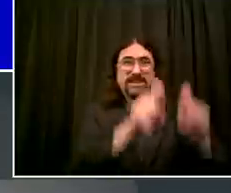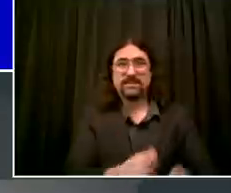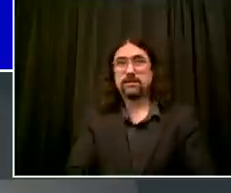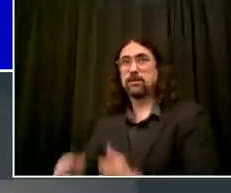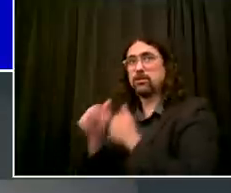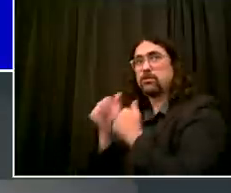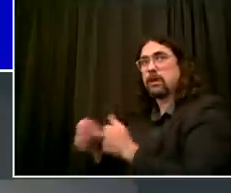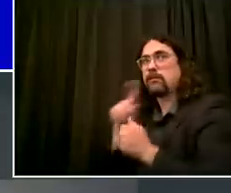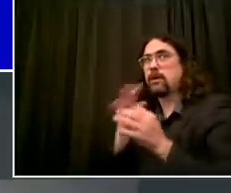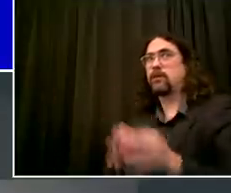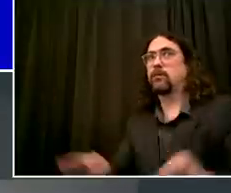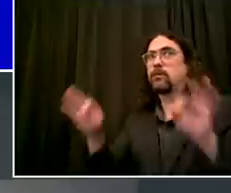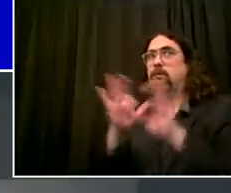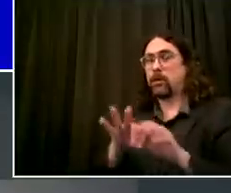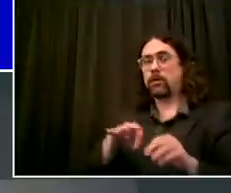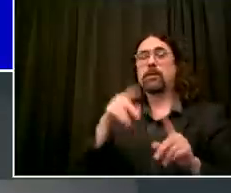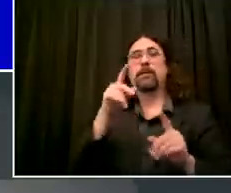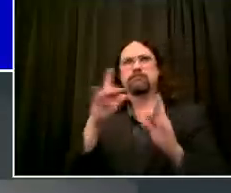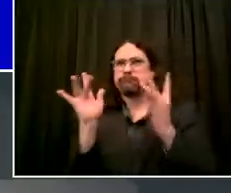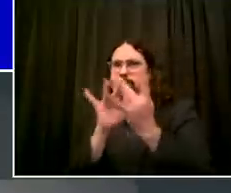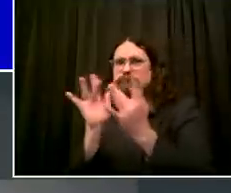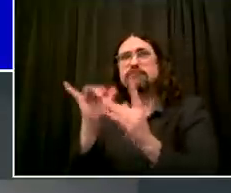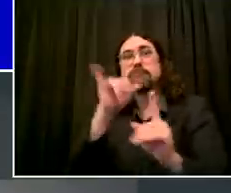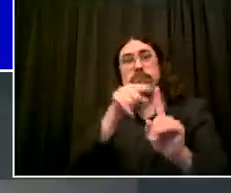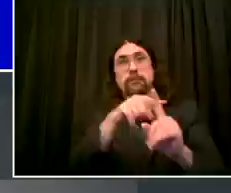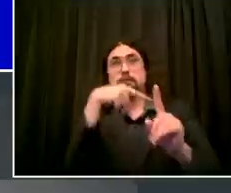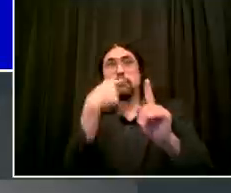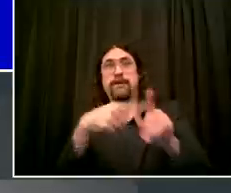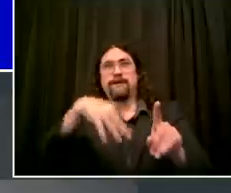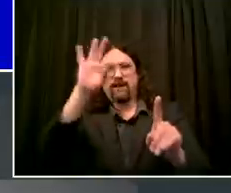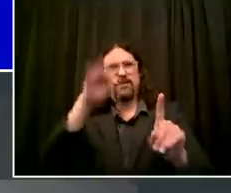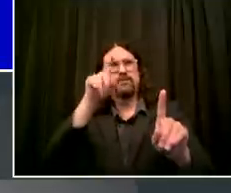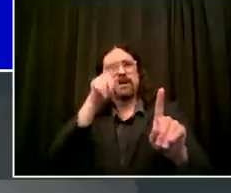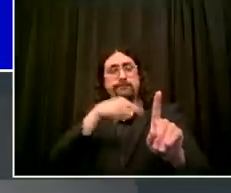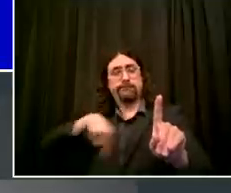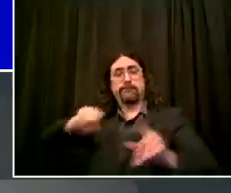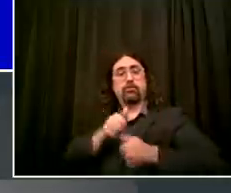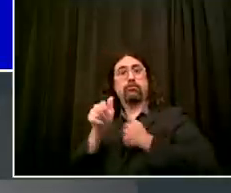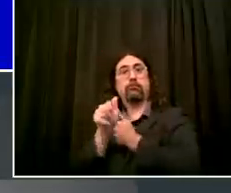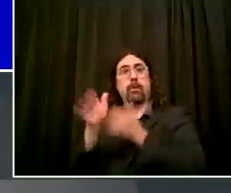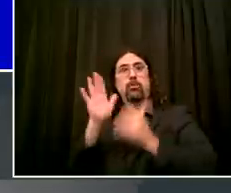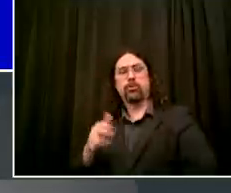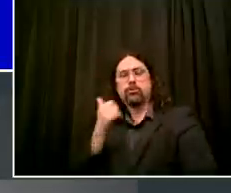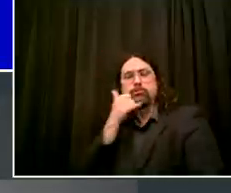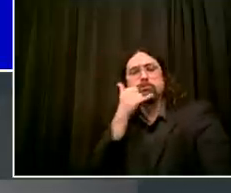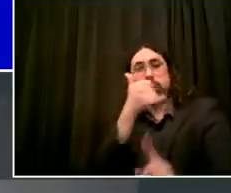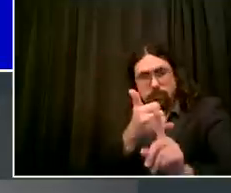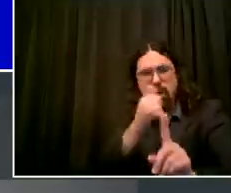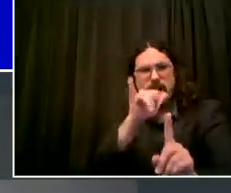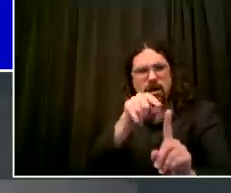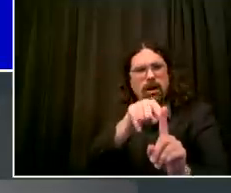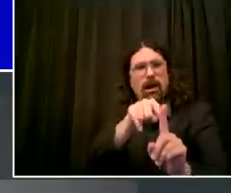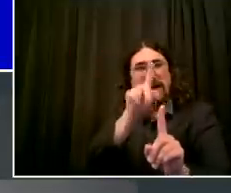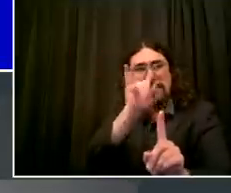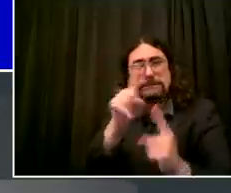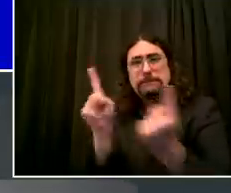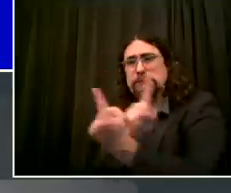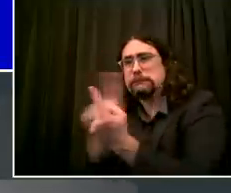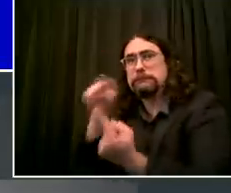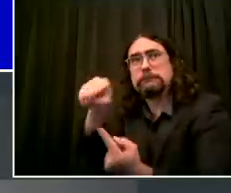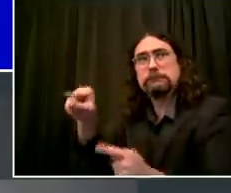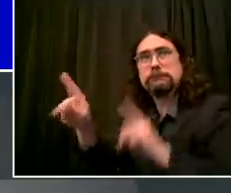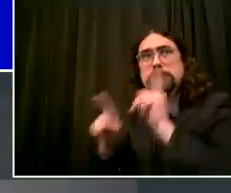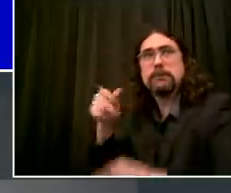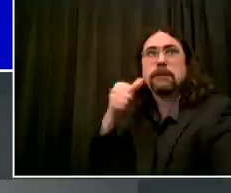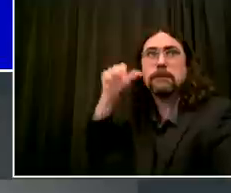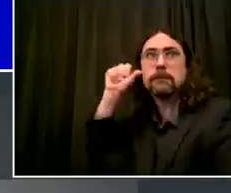that. Now that army of tracers we've been talking about, by the end of this week, there will be